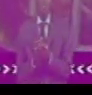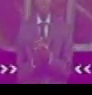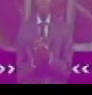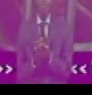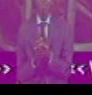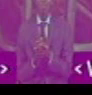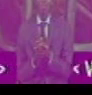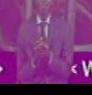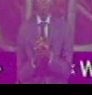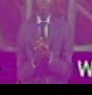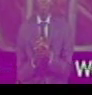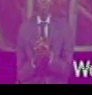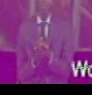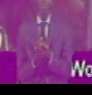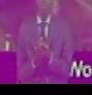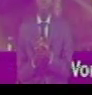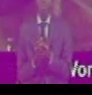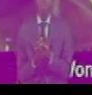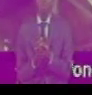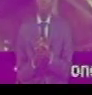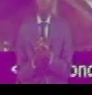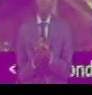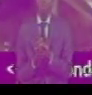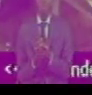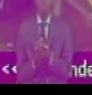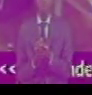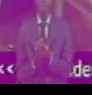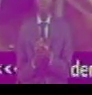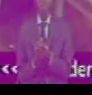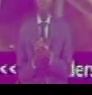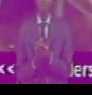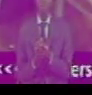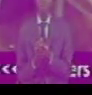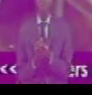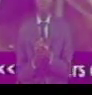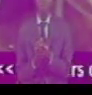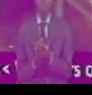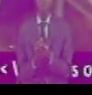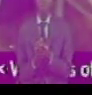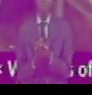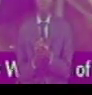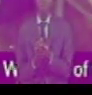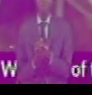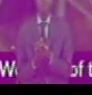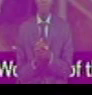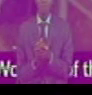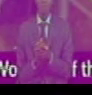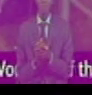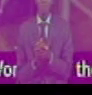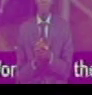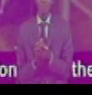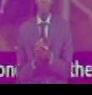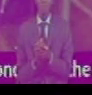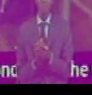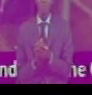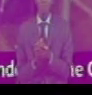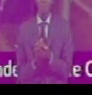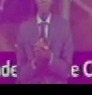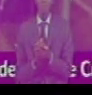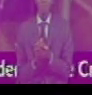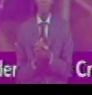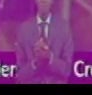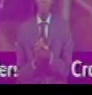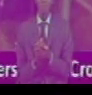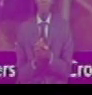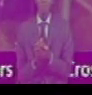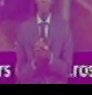Praise the Lord. Bon anya na basi Kenya Jesus Christ. Ya le di